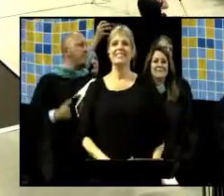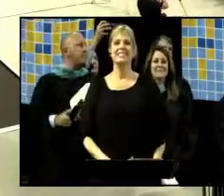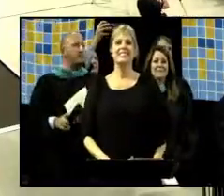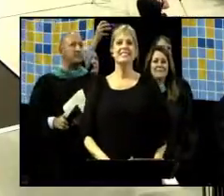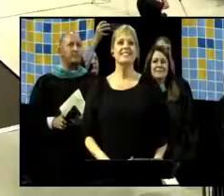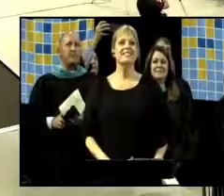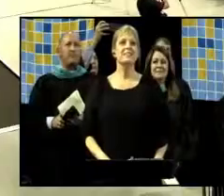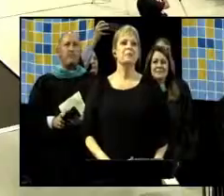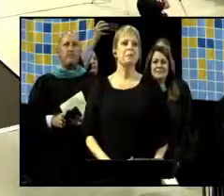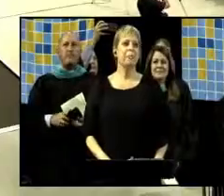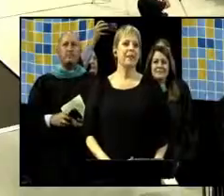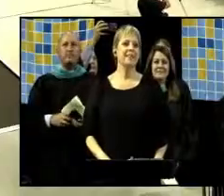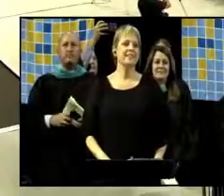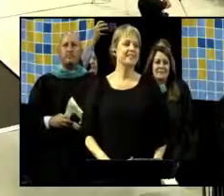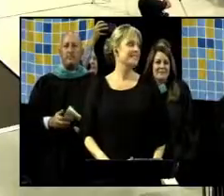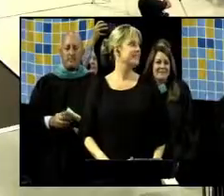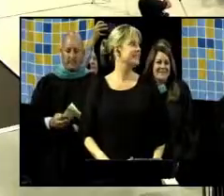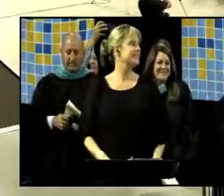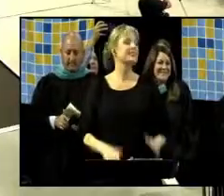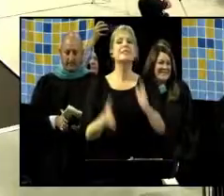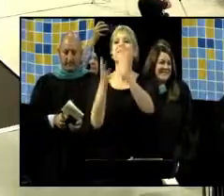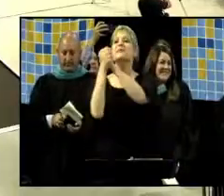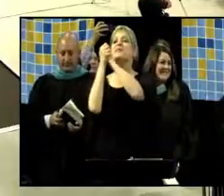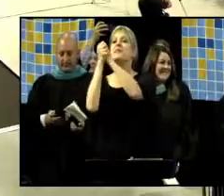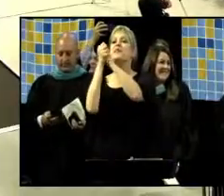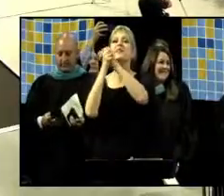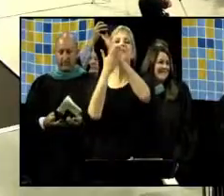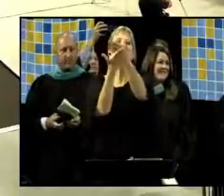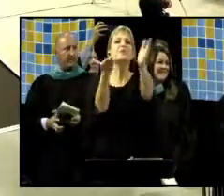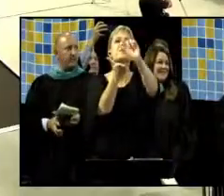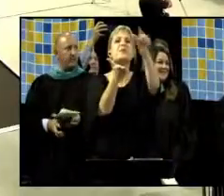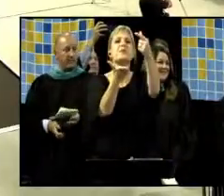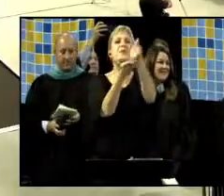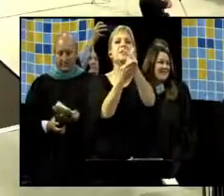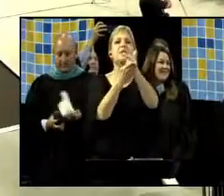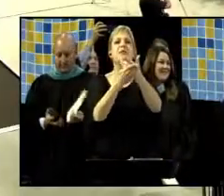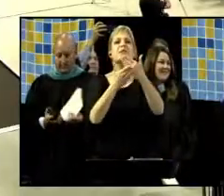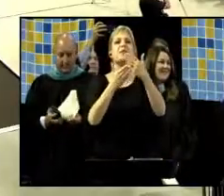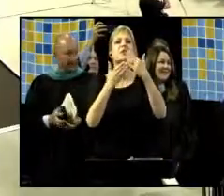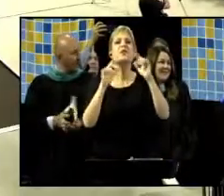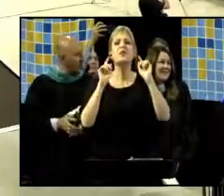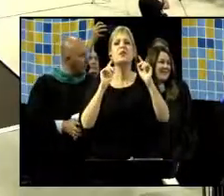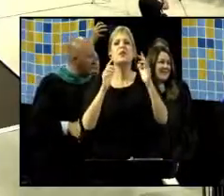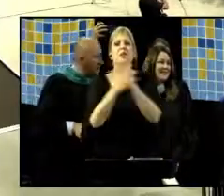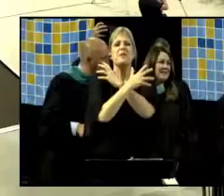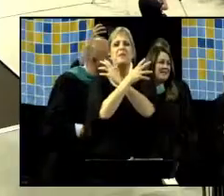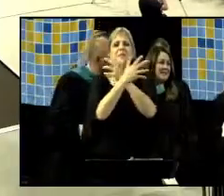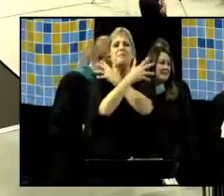Congratulations, graduates, and go Bruins!